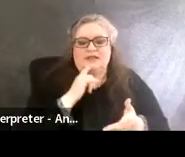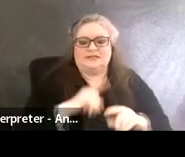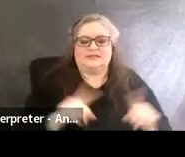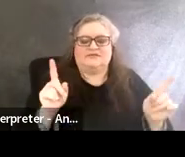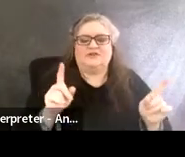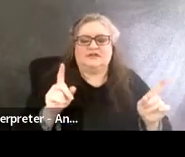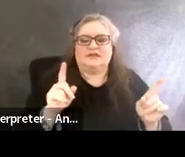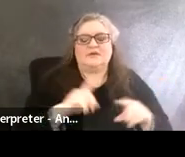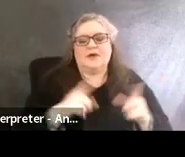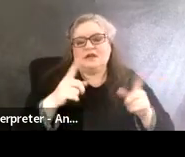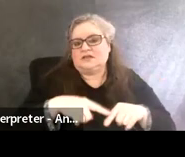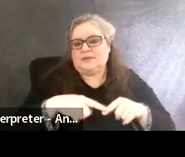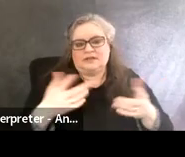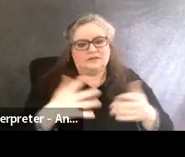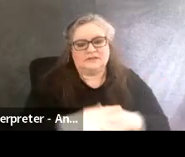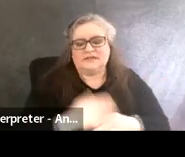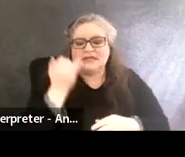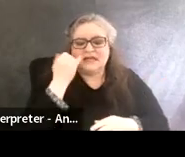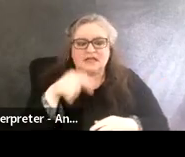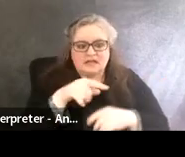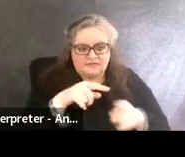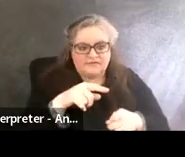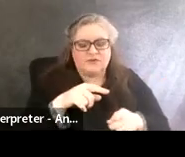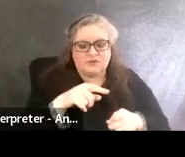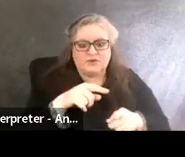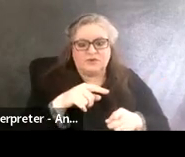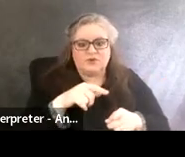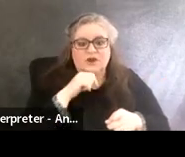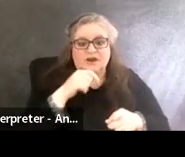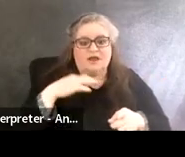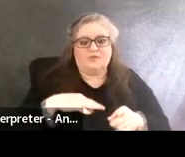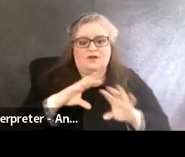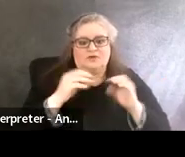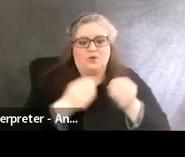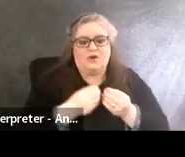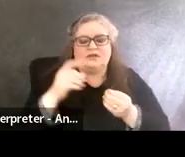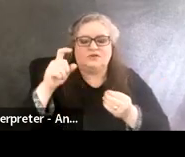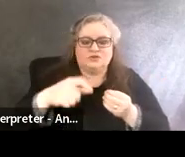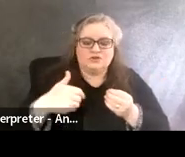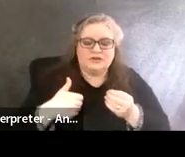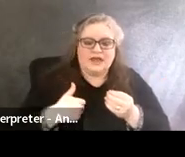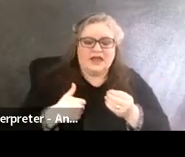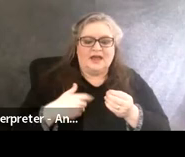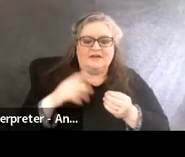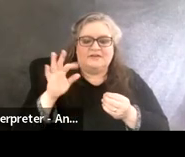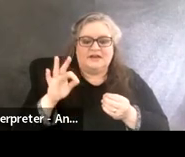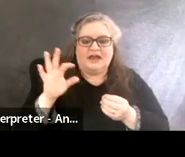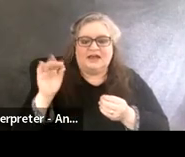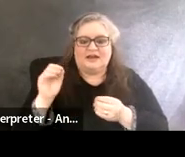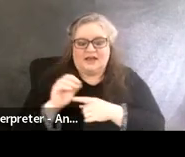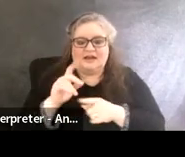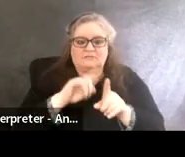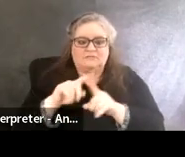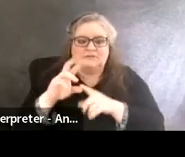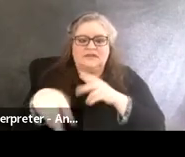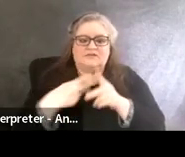different. It depends. If you are a nonprofit organization, you should have a 990. Now, there are different